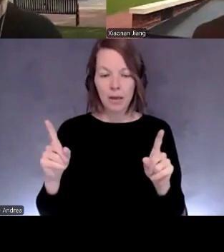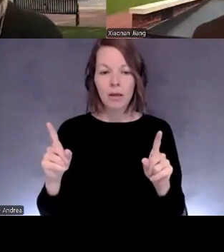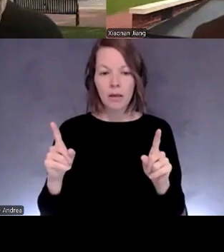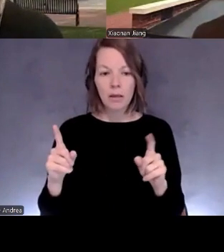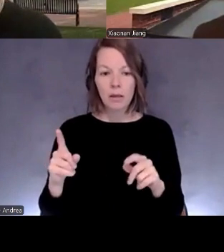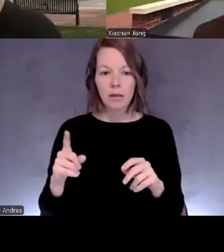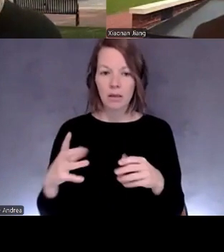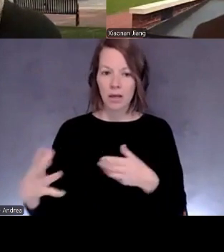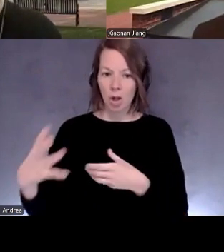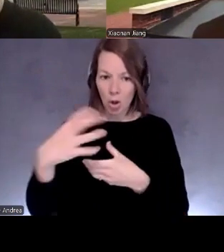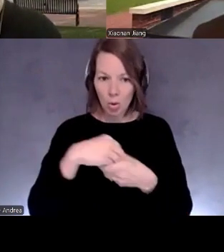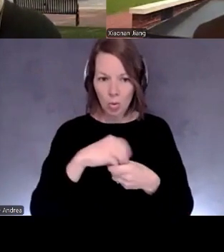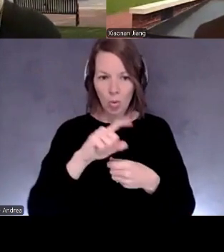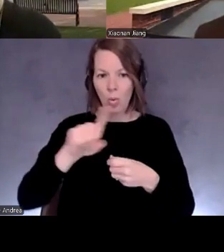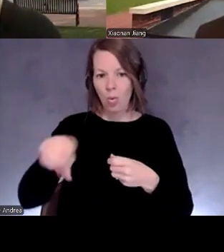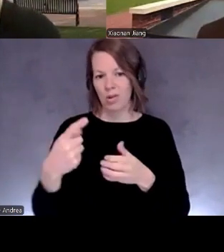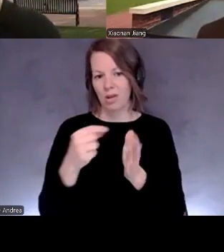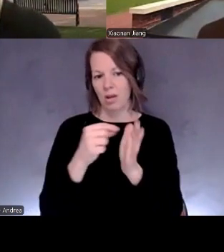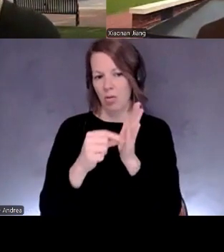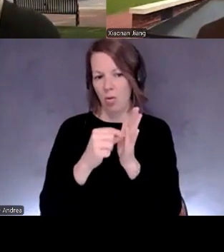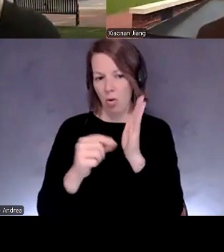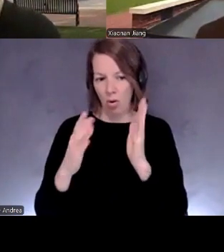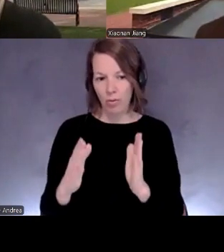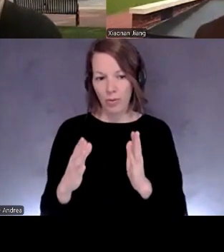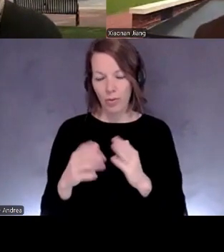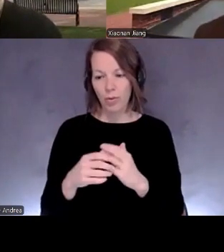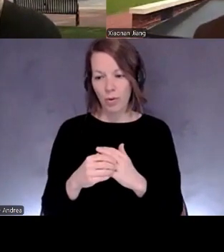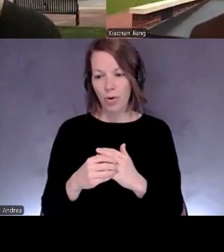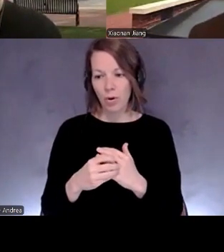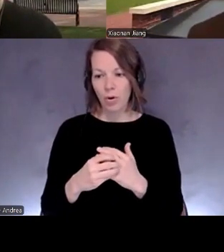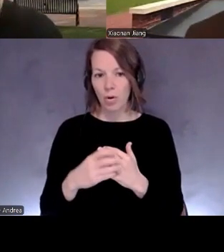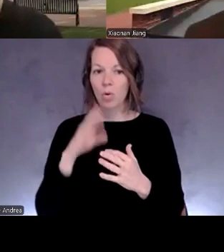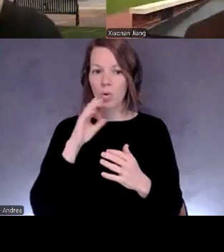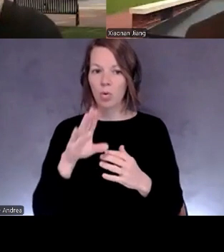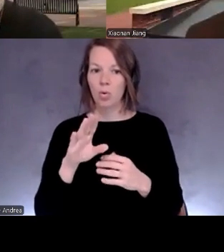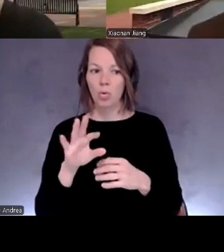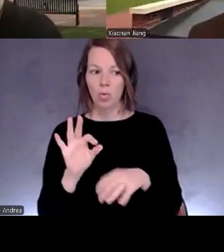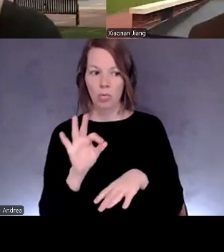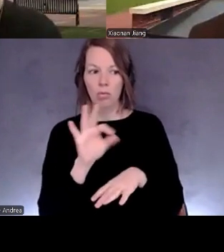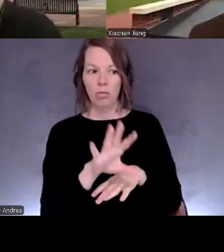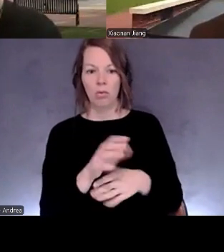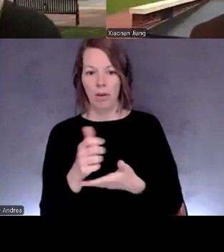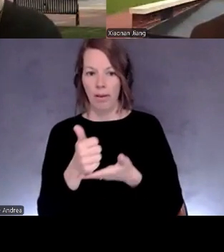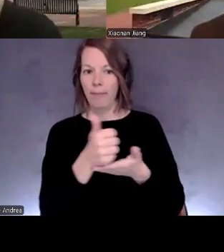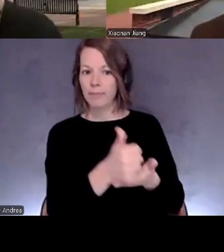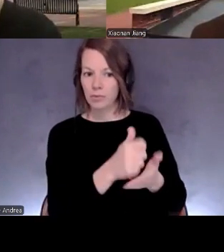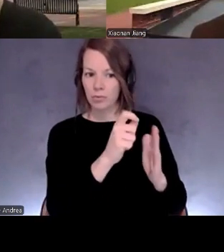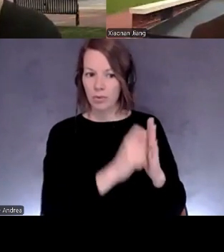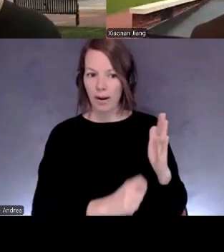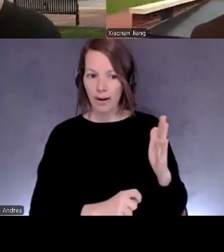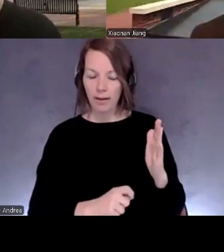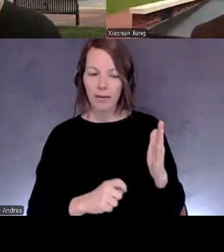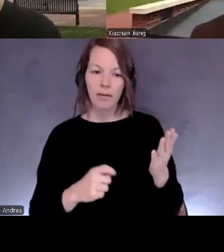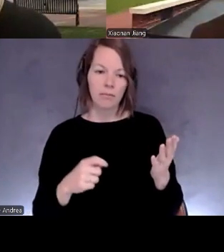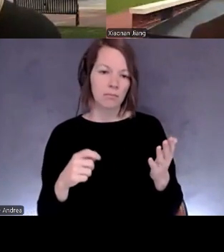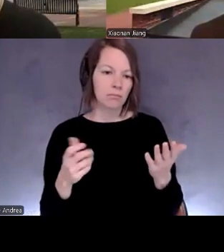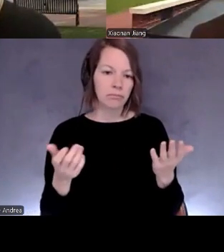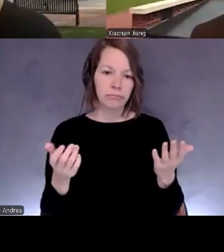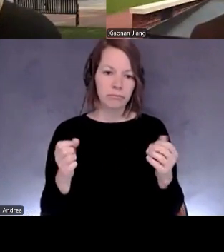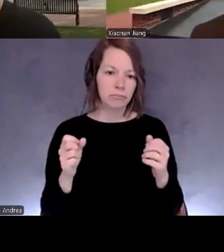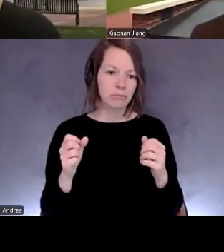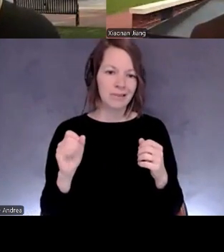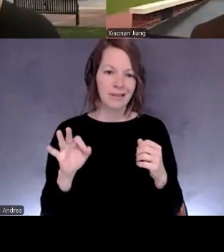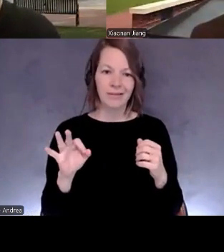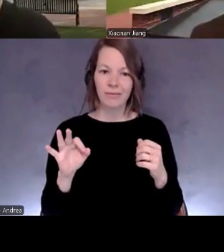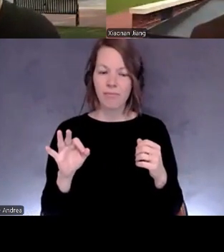you include only the author Right. who made substantial contributions, so it could be, if you